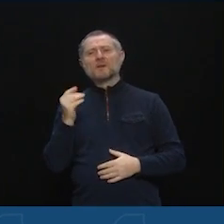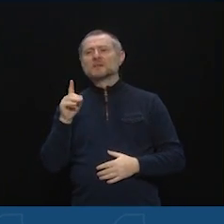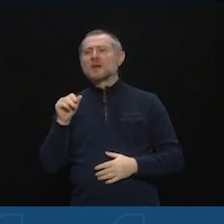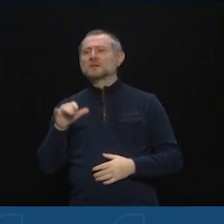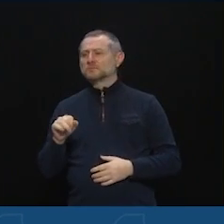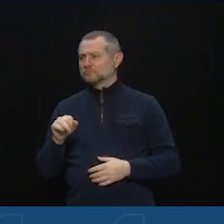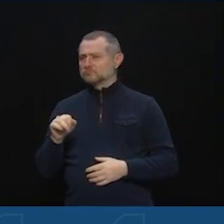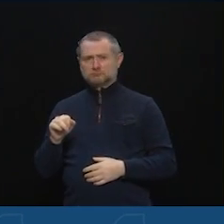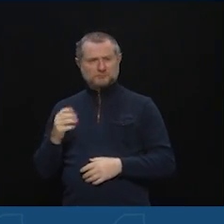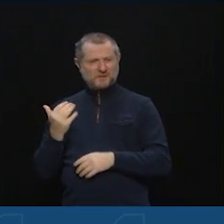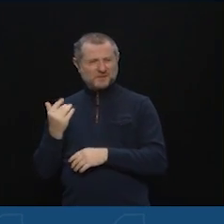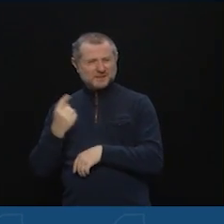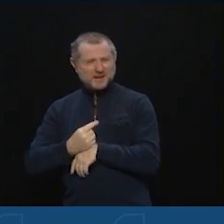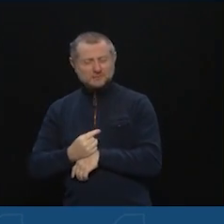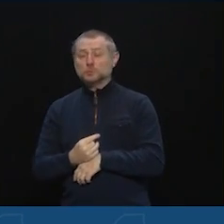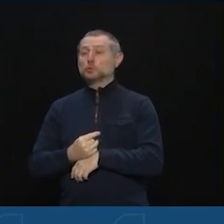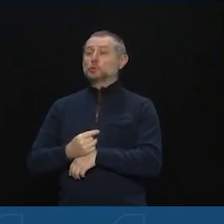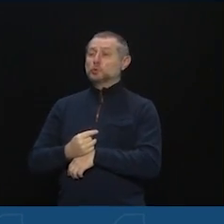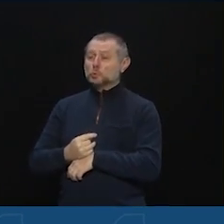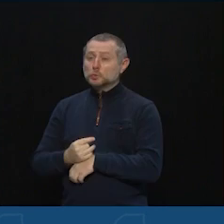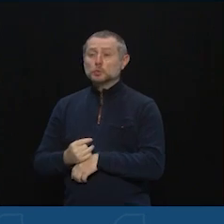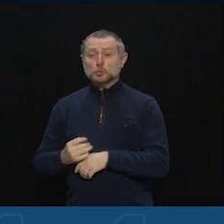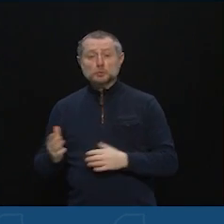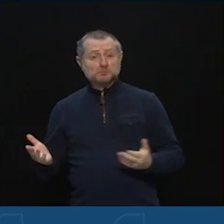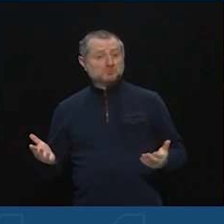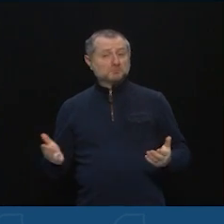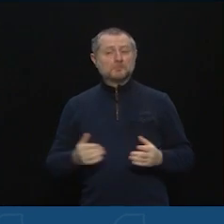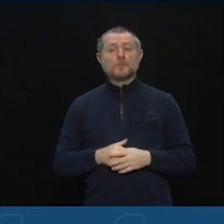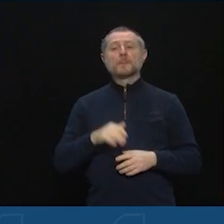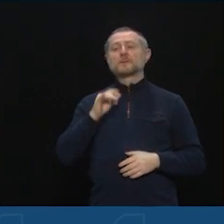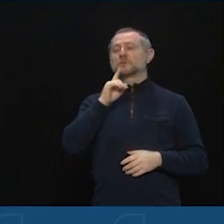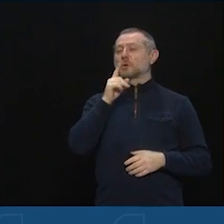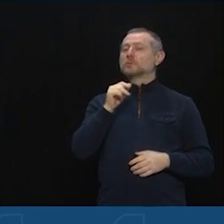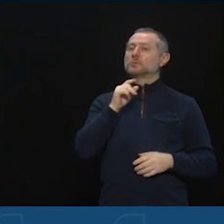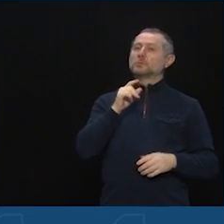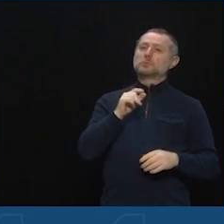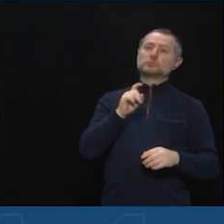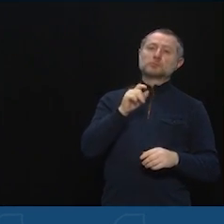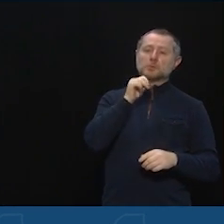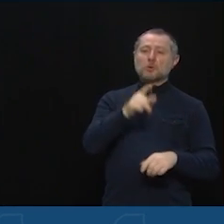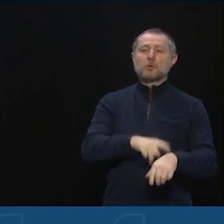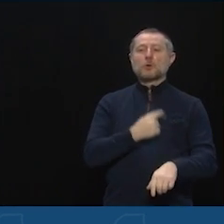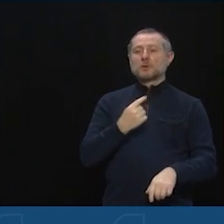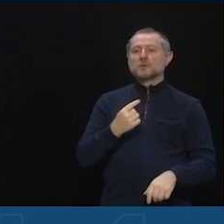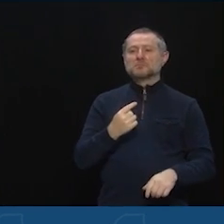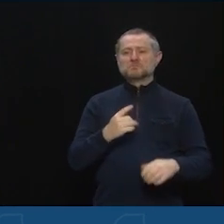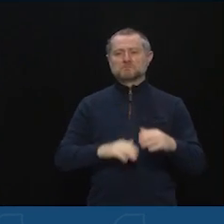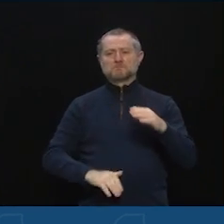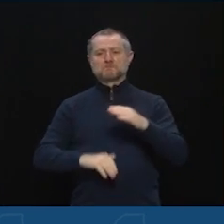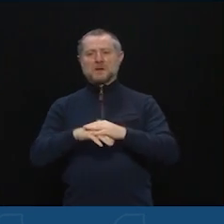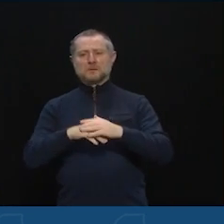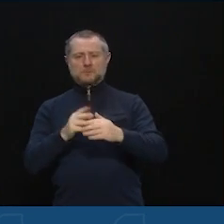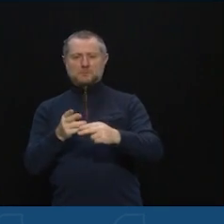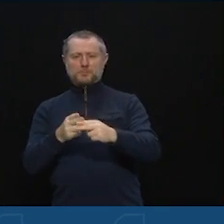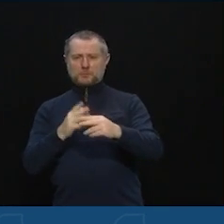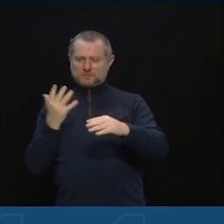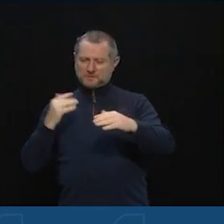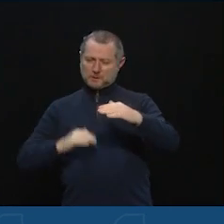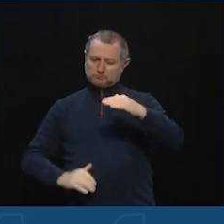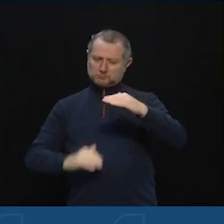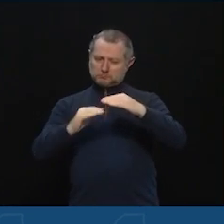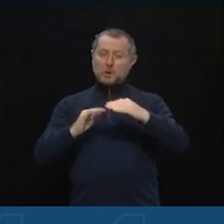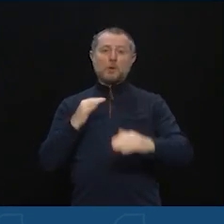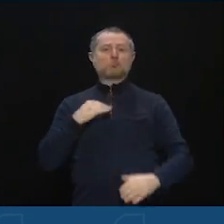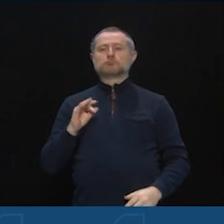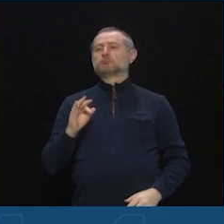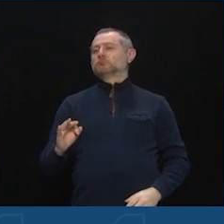be probably the low end, but it should not take more than 20 or 25 days to get a temporary, which is, when you think